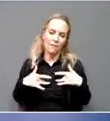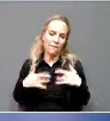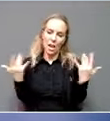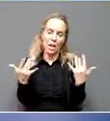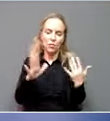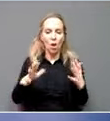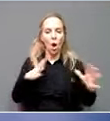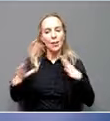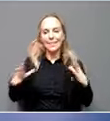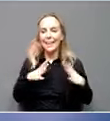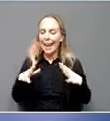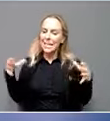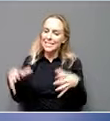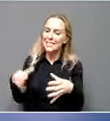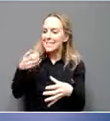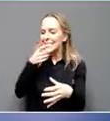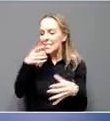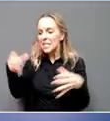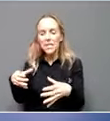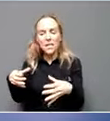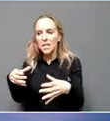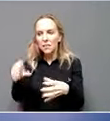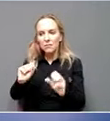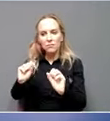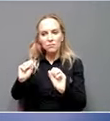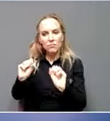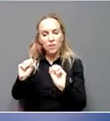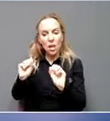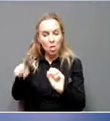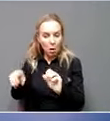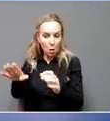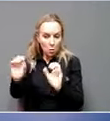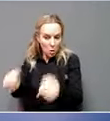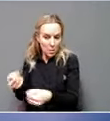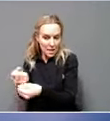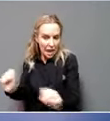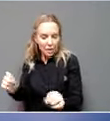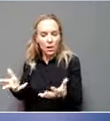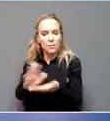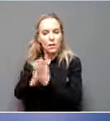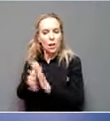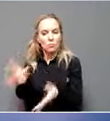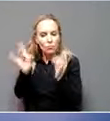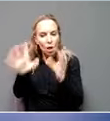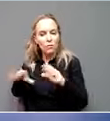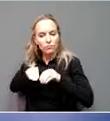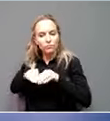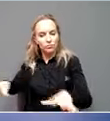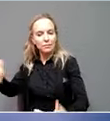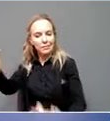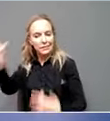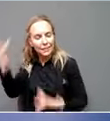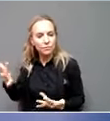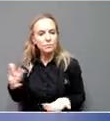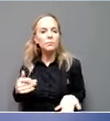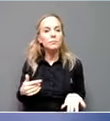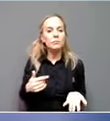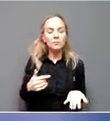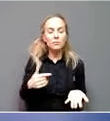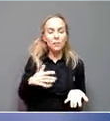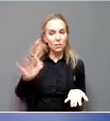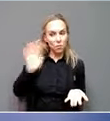turn what could otherwise be safe into something tragic. Now, going back in time, I've been too sick